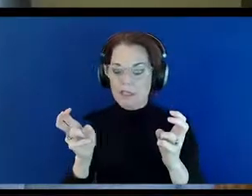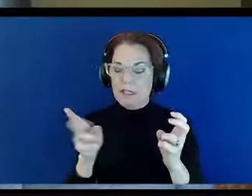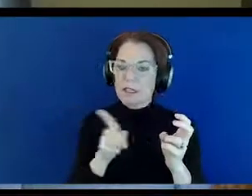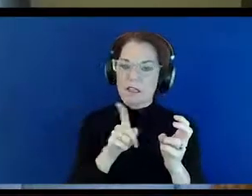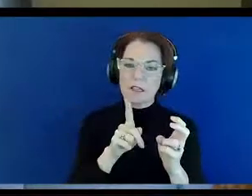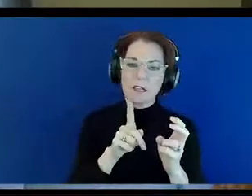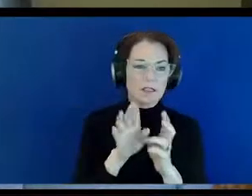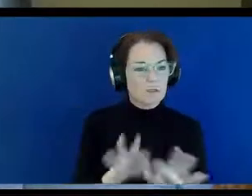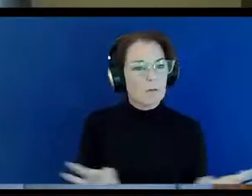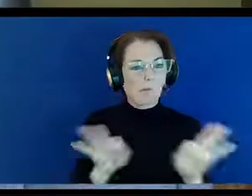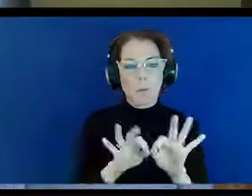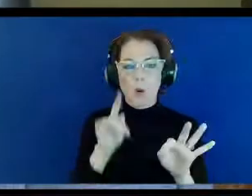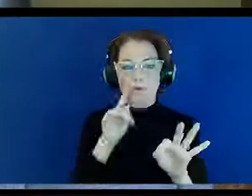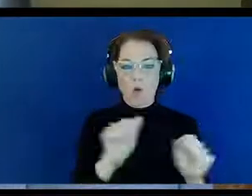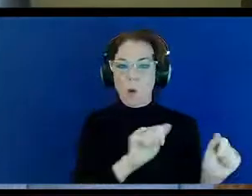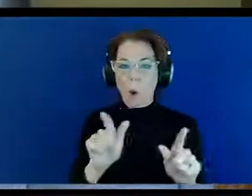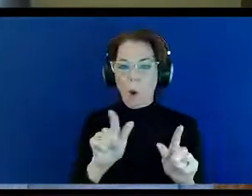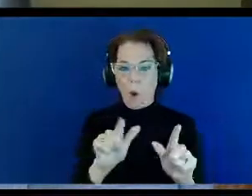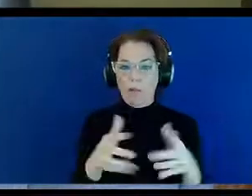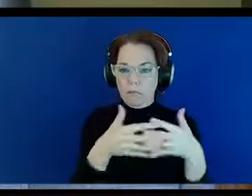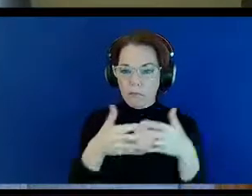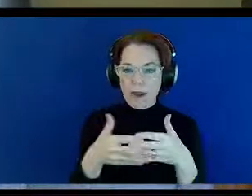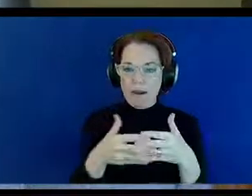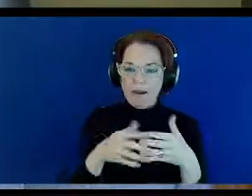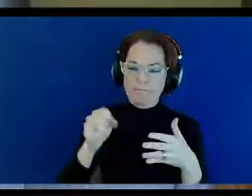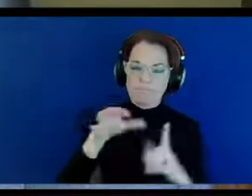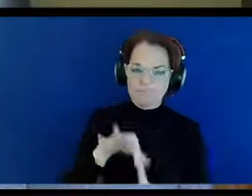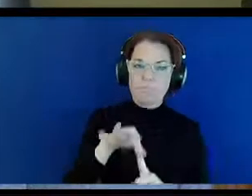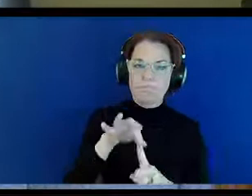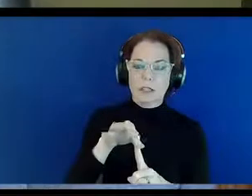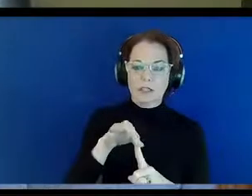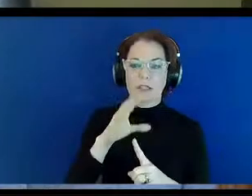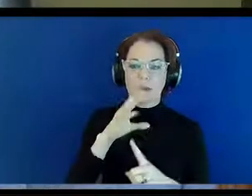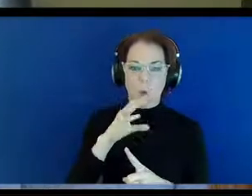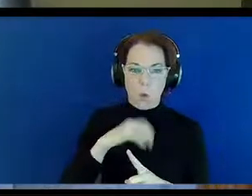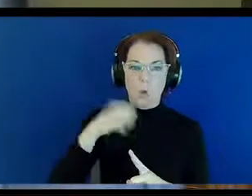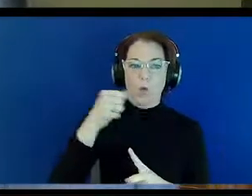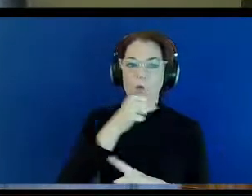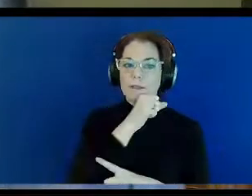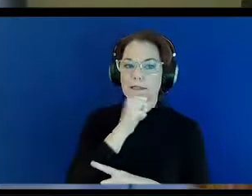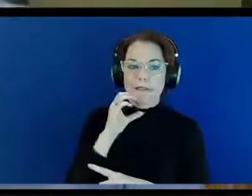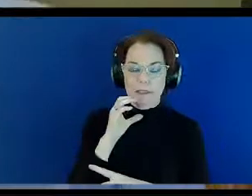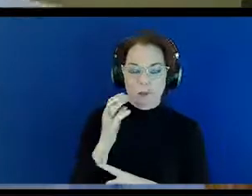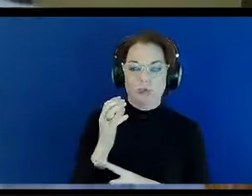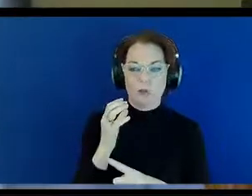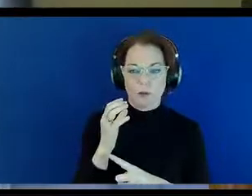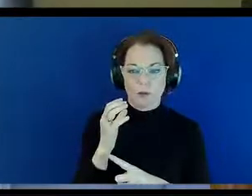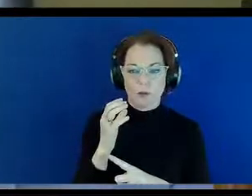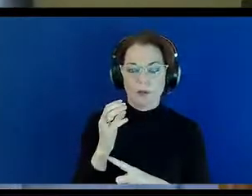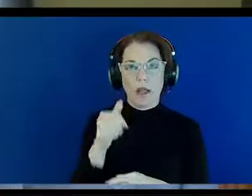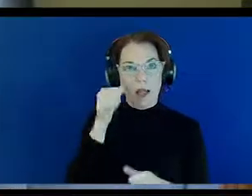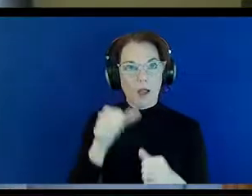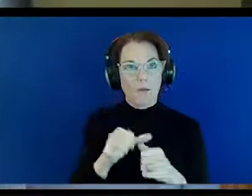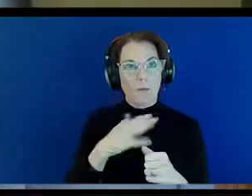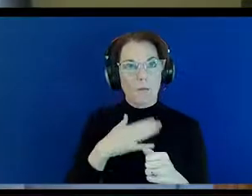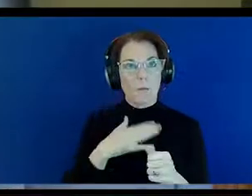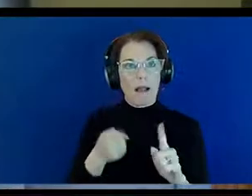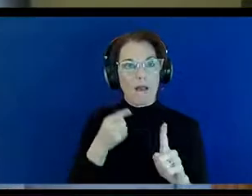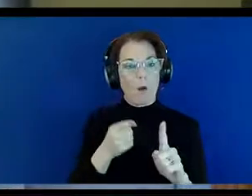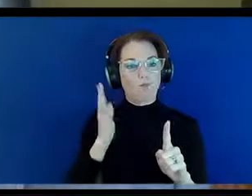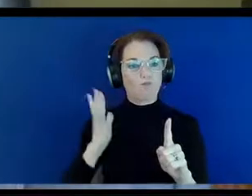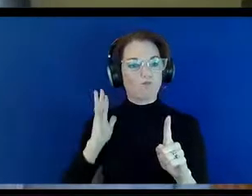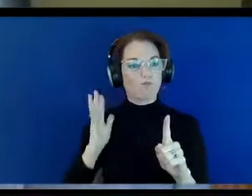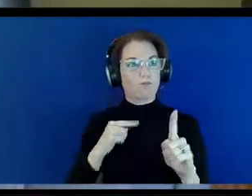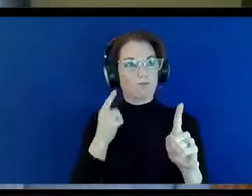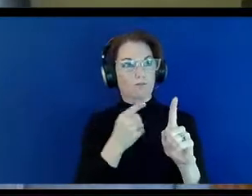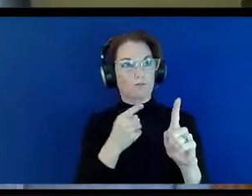so important to all Americans, but specifically our senior population. I remember one of my earliest goals in life was to make sure that my